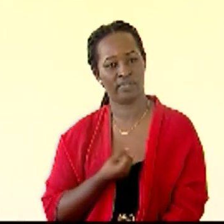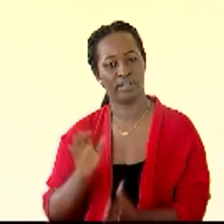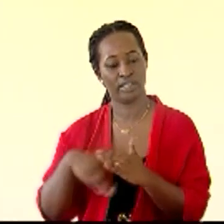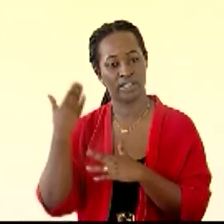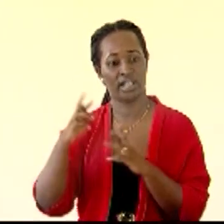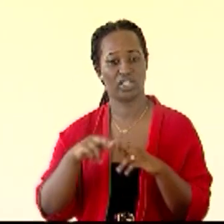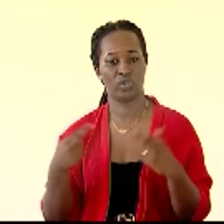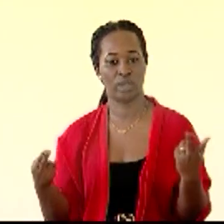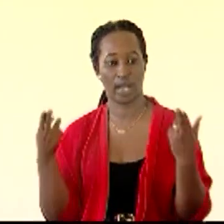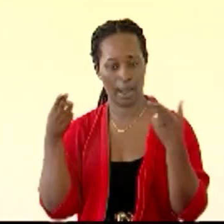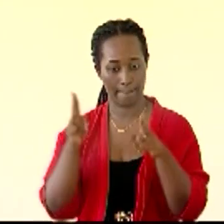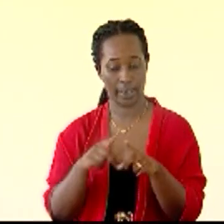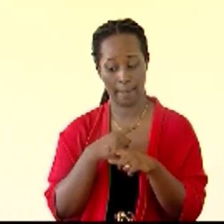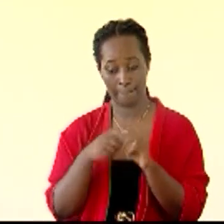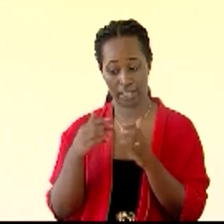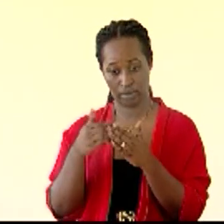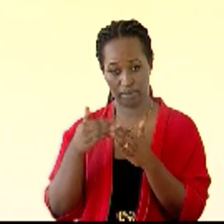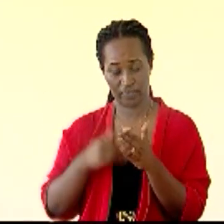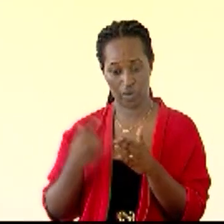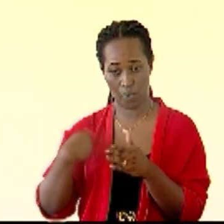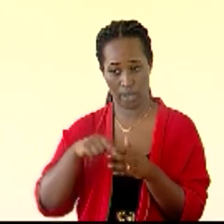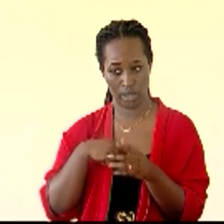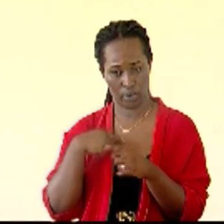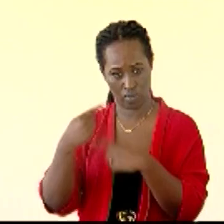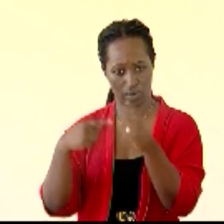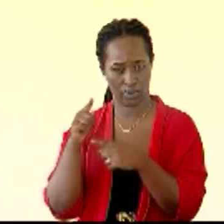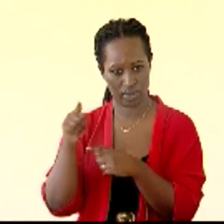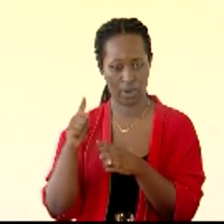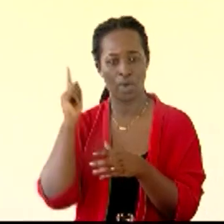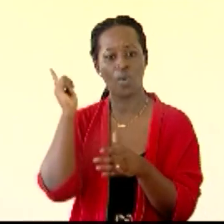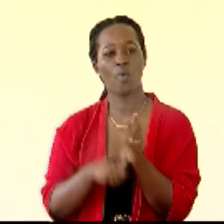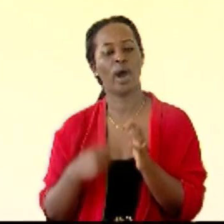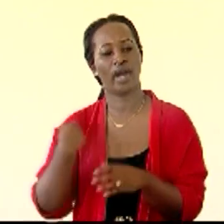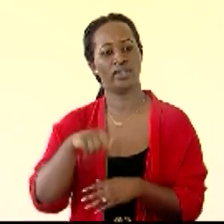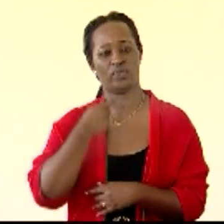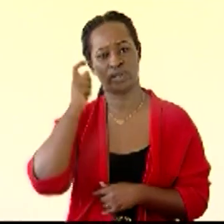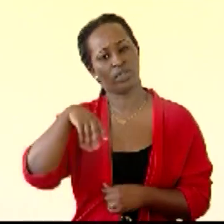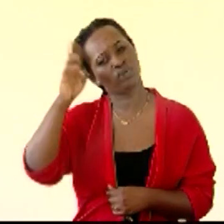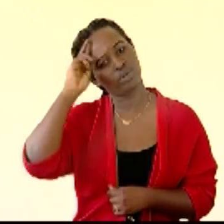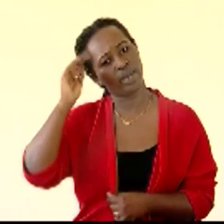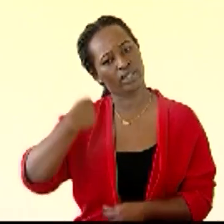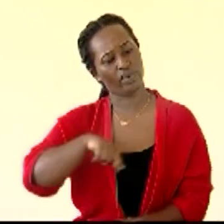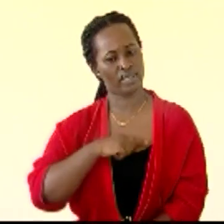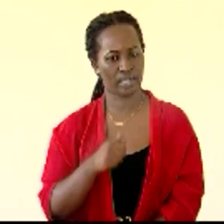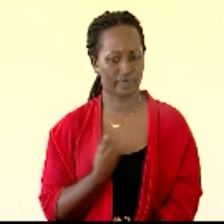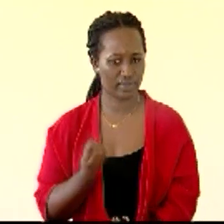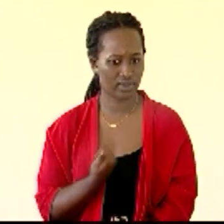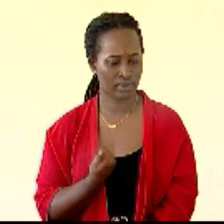reaction taking place here. But before we go to that, what do we need to remind ourselves?